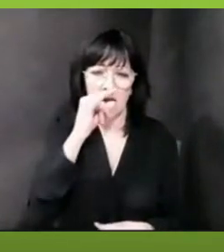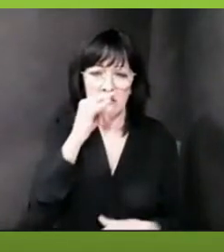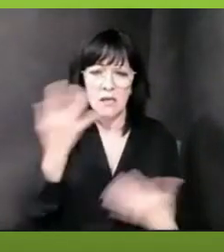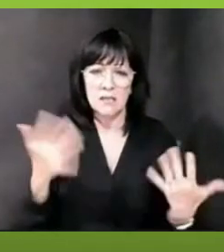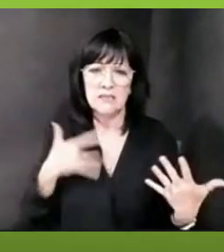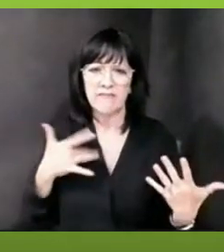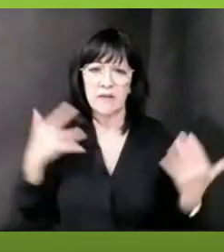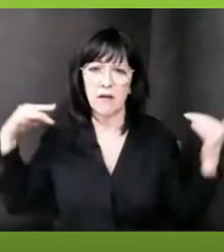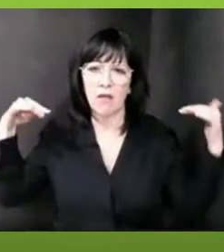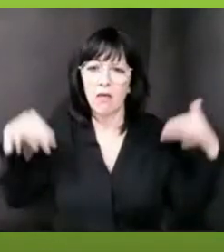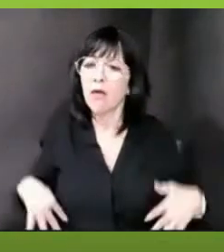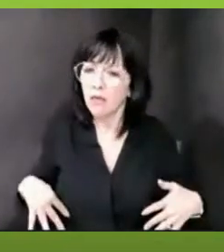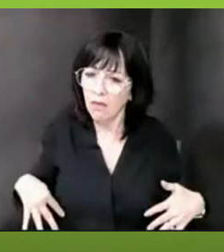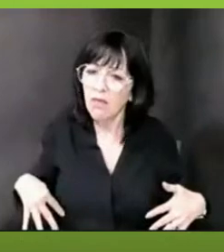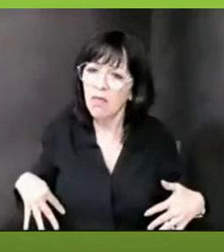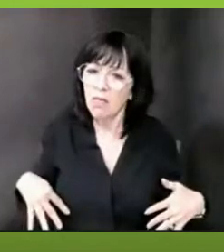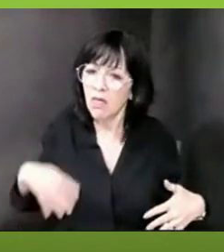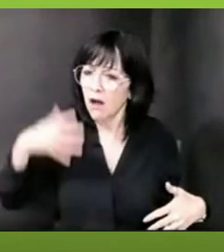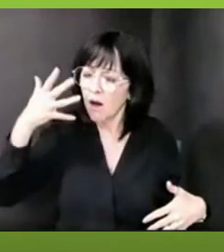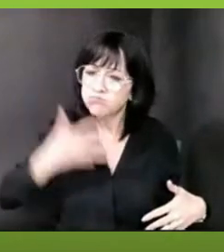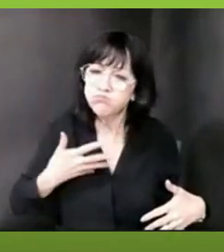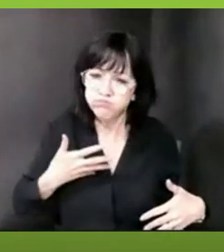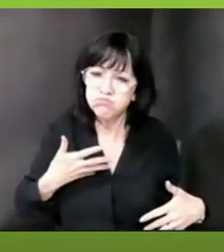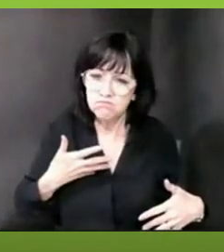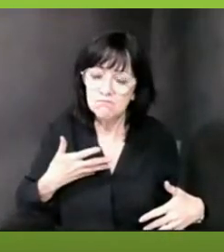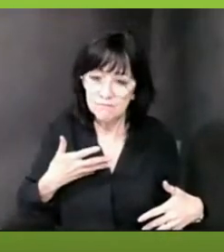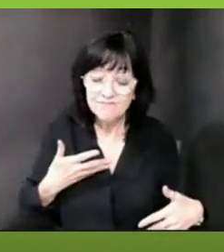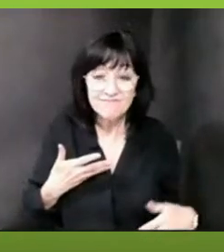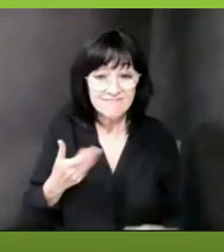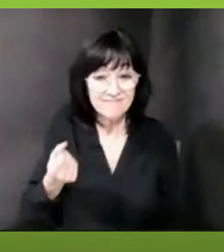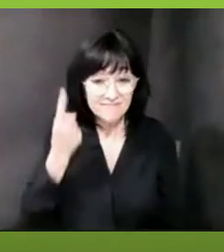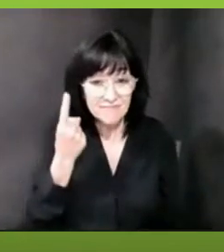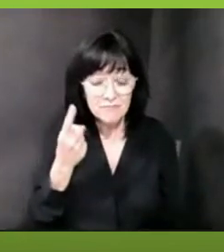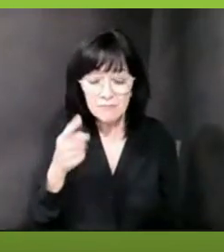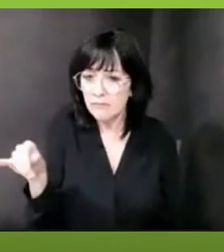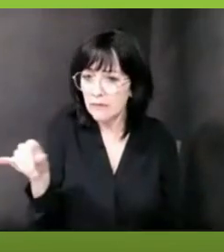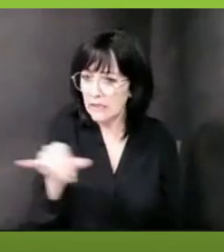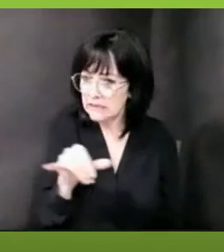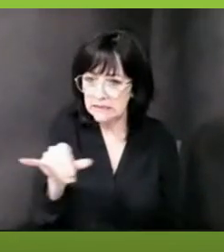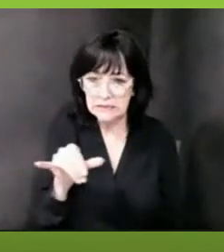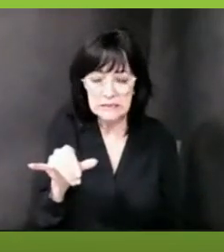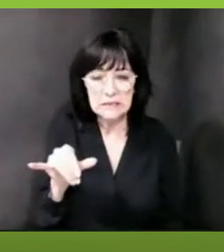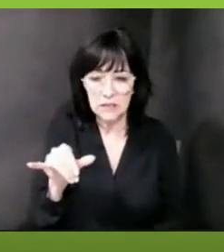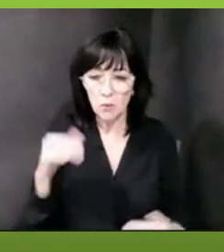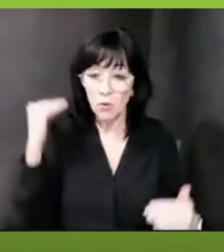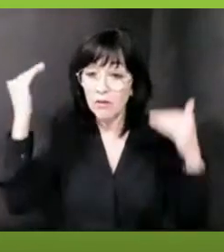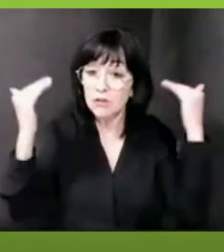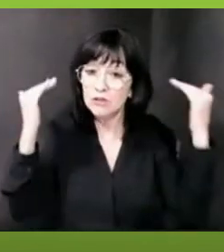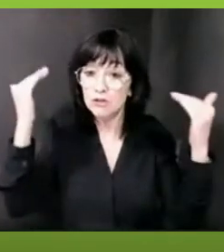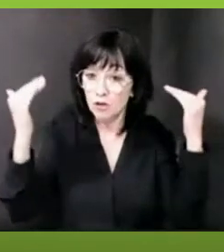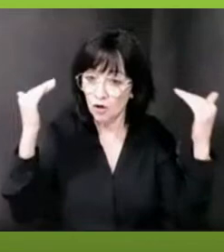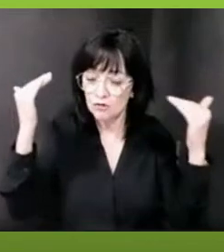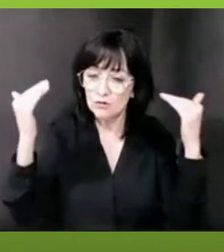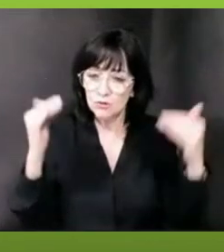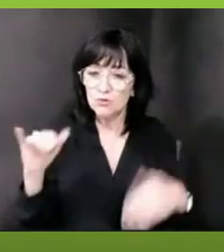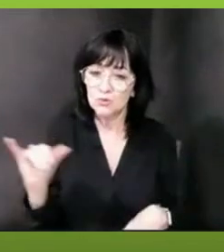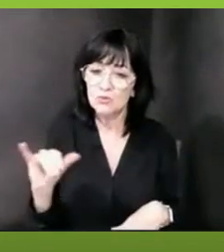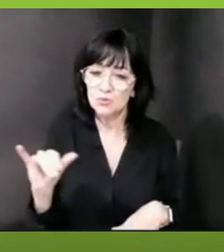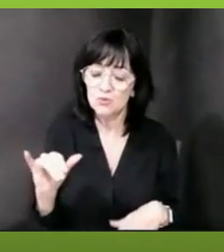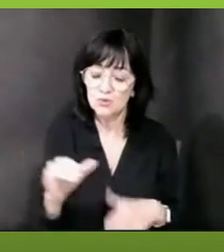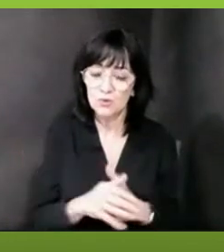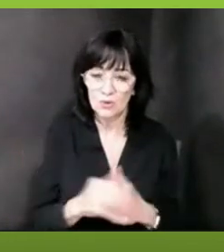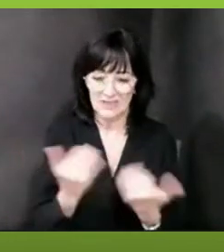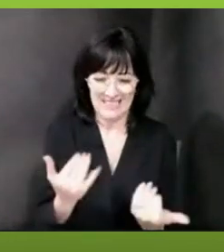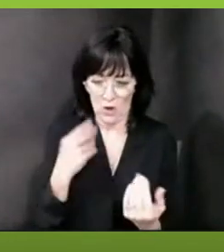say is that similar to adults, there's been delay. And I think it's, certainly we can see the data that